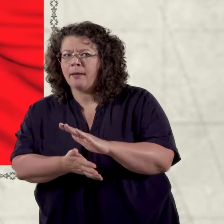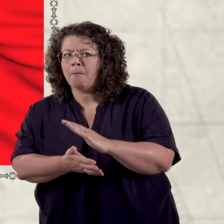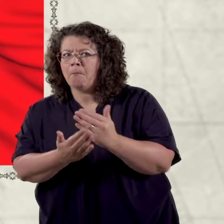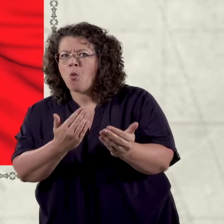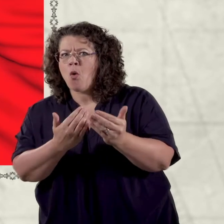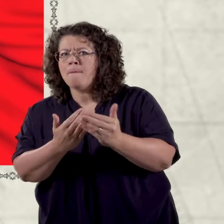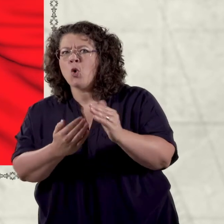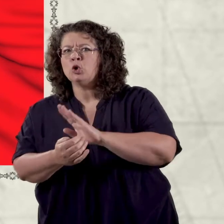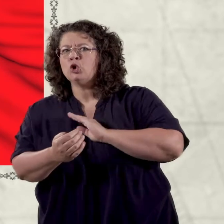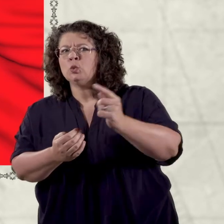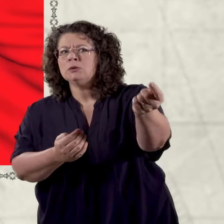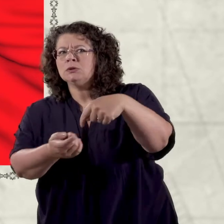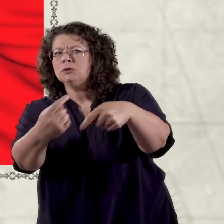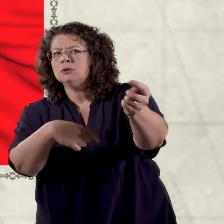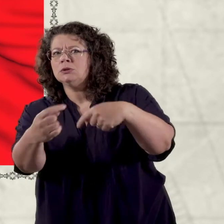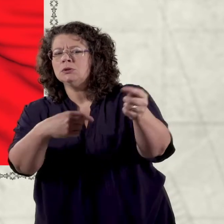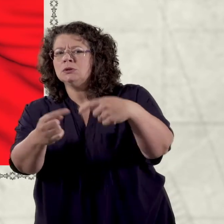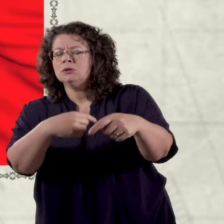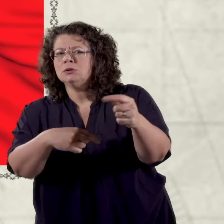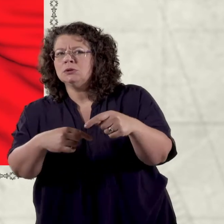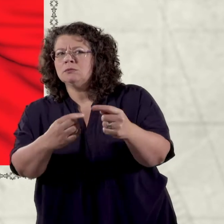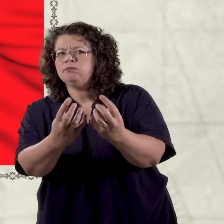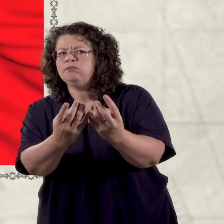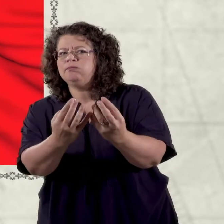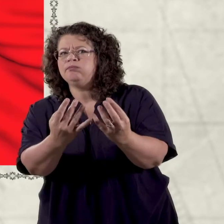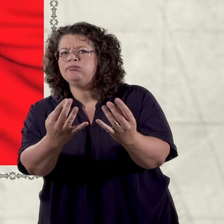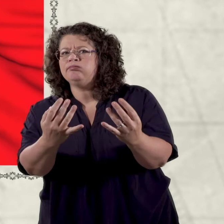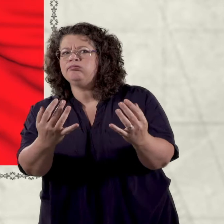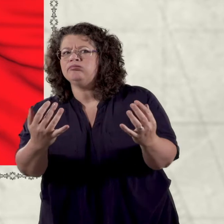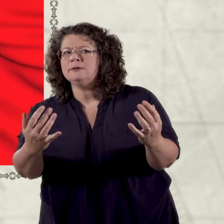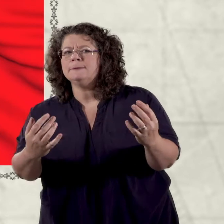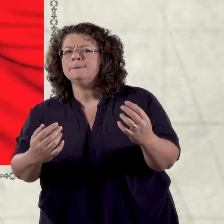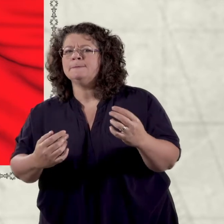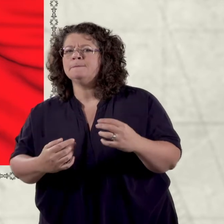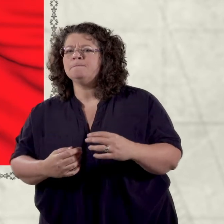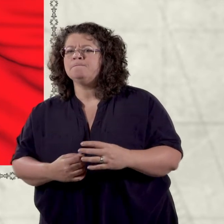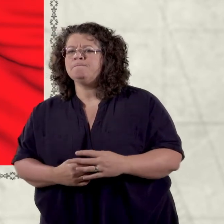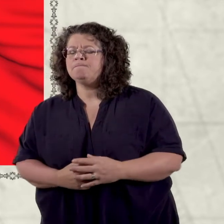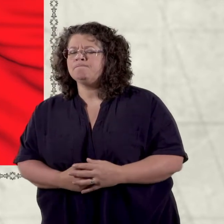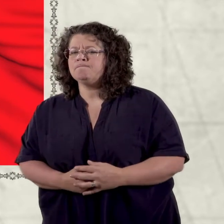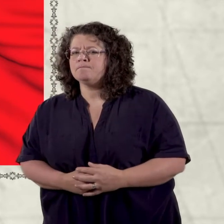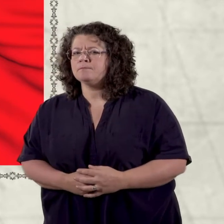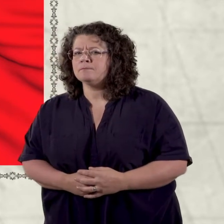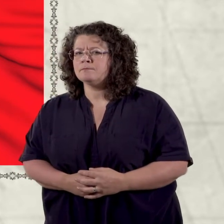And then bit by bit, more and more and more soldiers arrived.